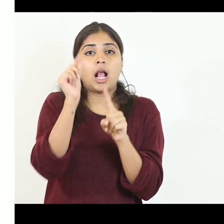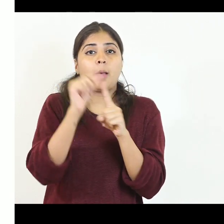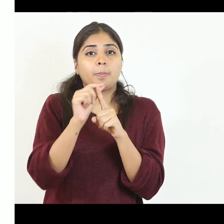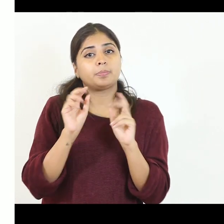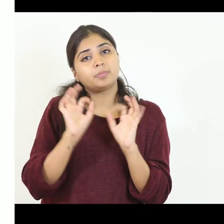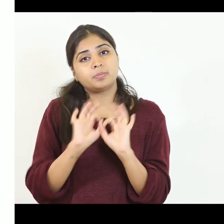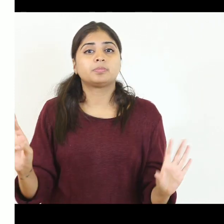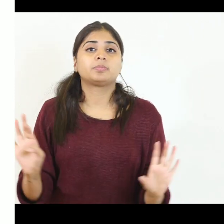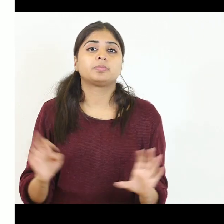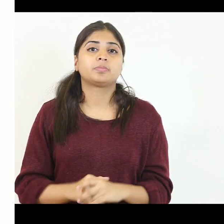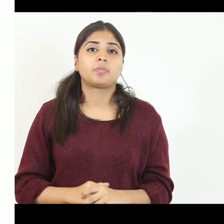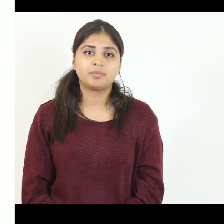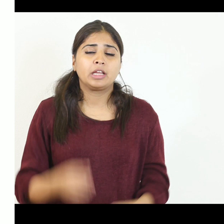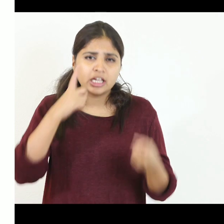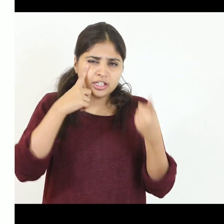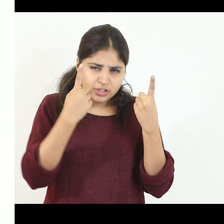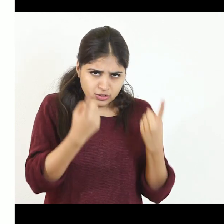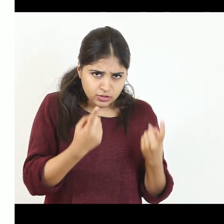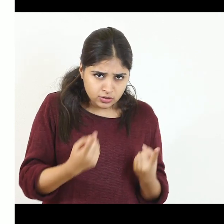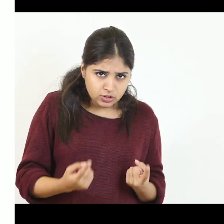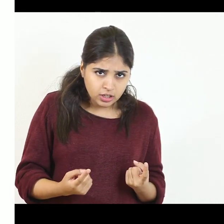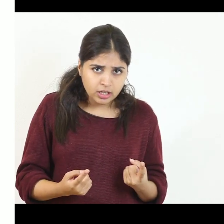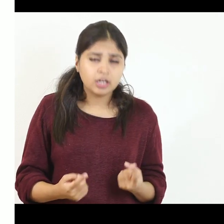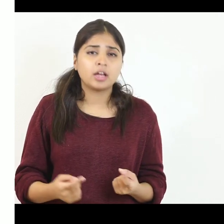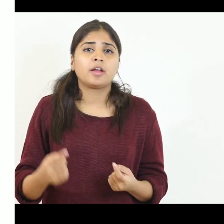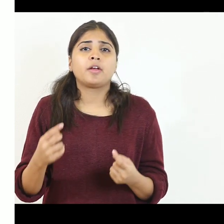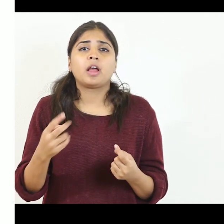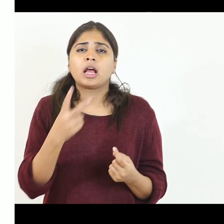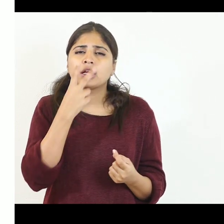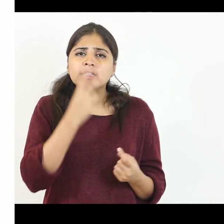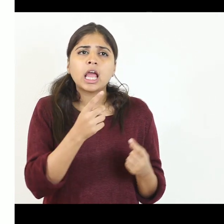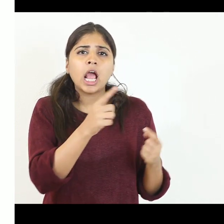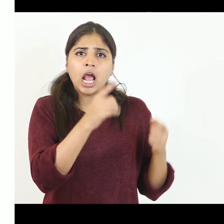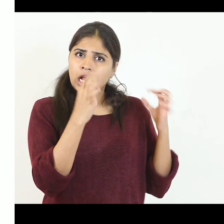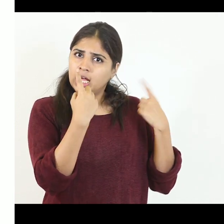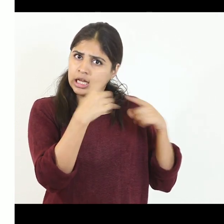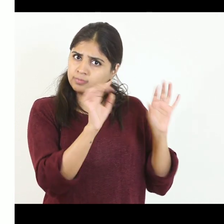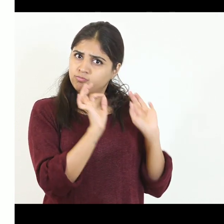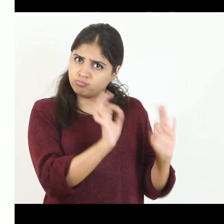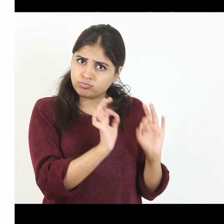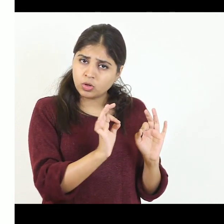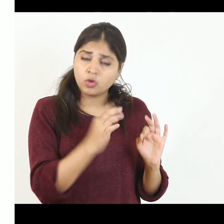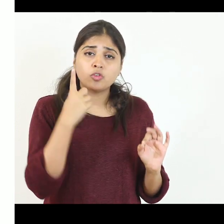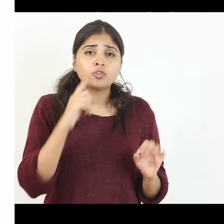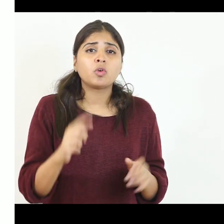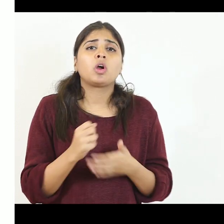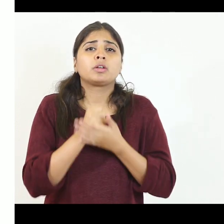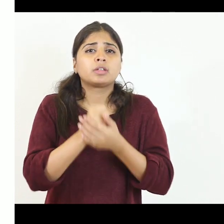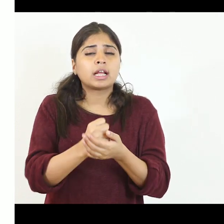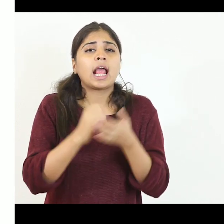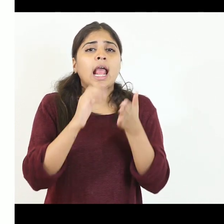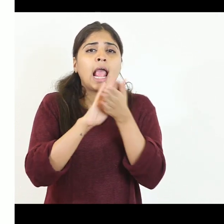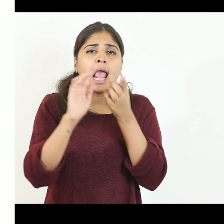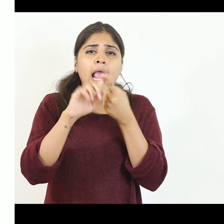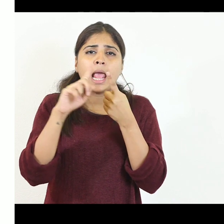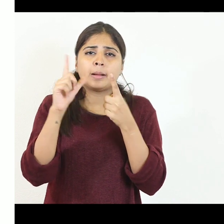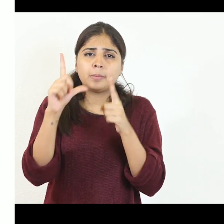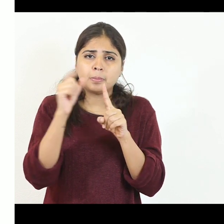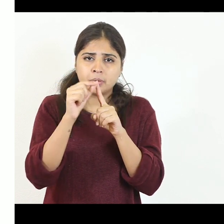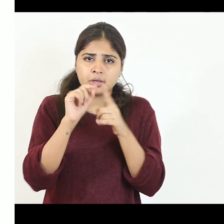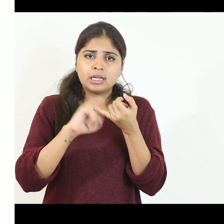Evaluate the adequacy of existing help desk feedback system and suggest